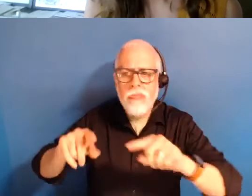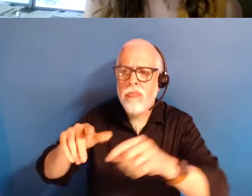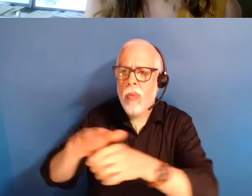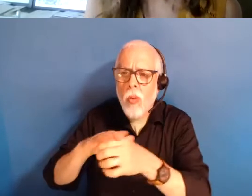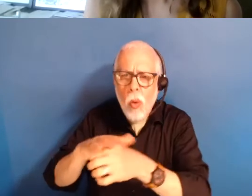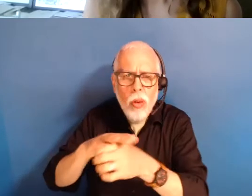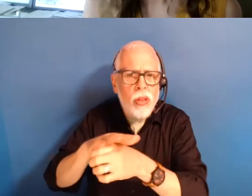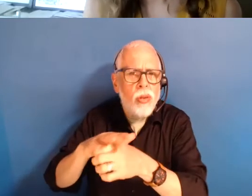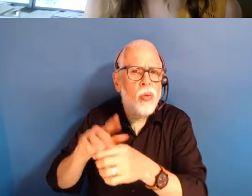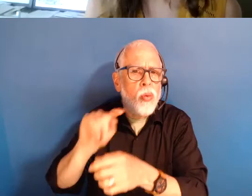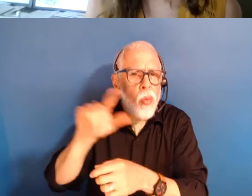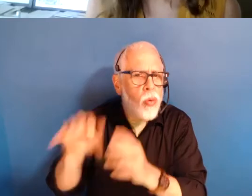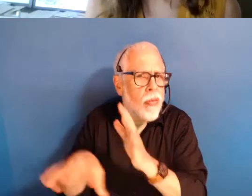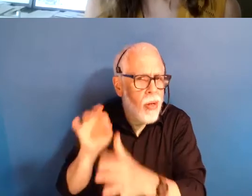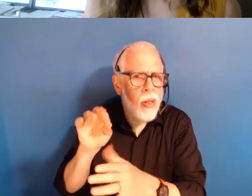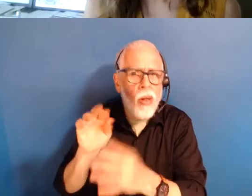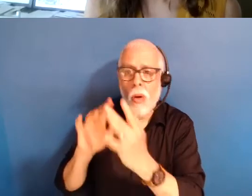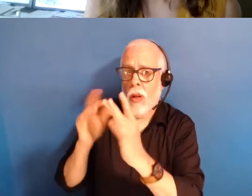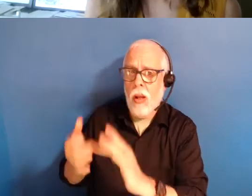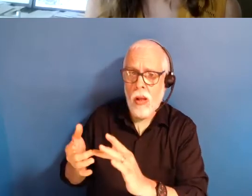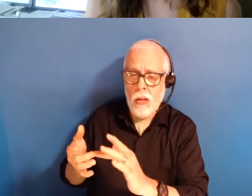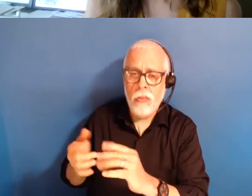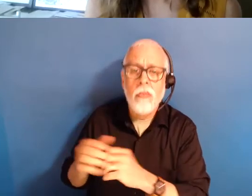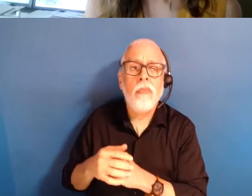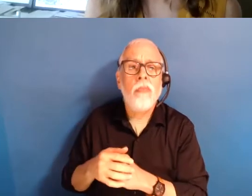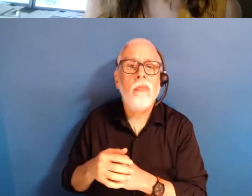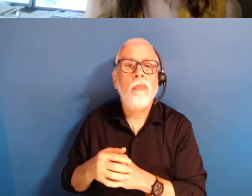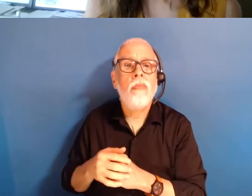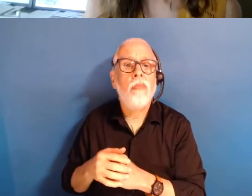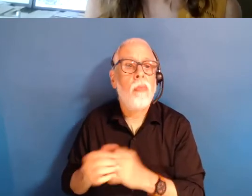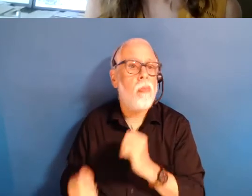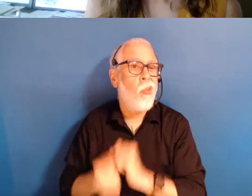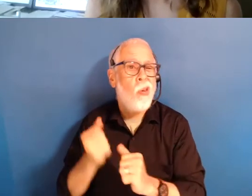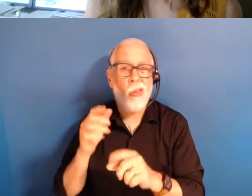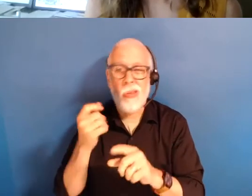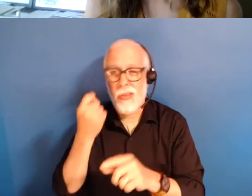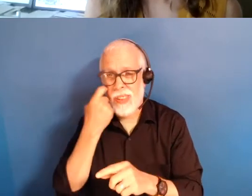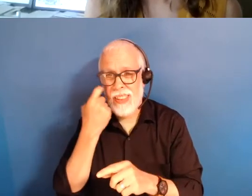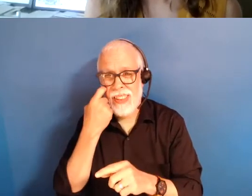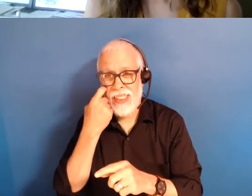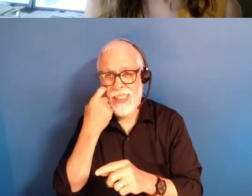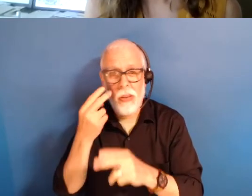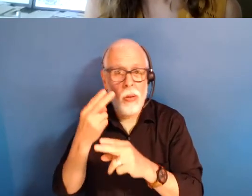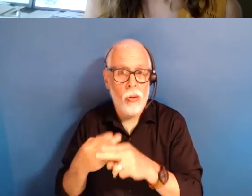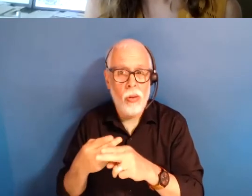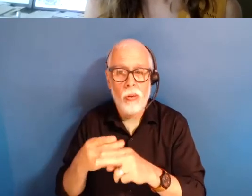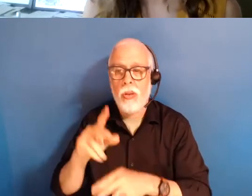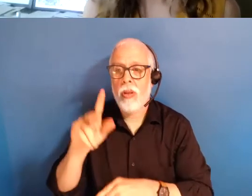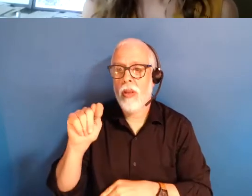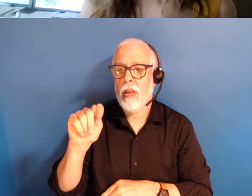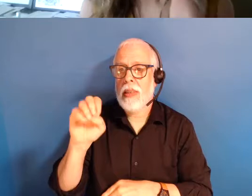tools that you can use that are on the internet. One of the most recent ones is called Test to